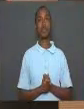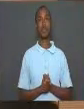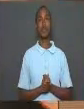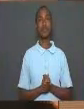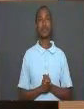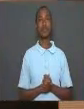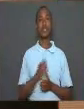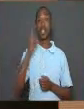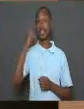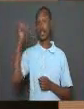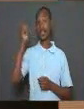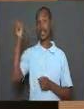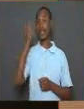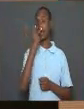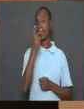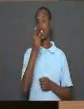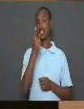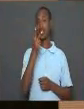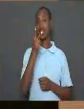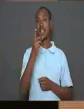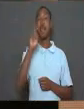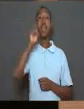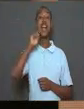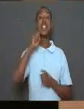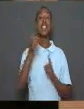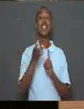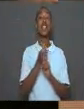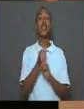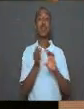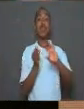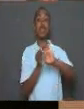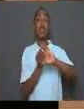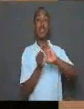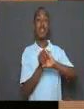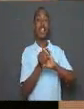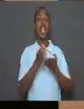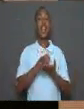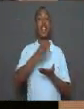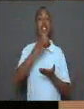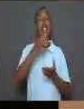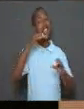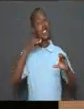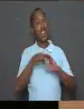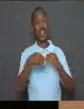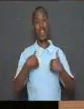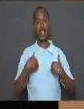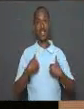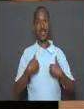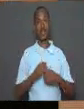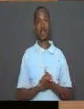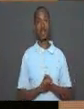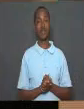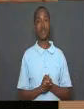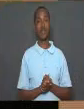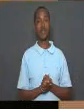The light stick is a plastic tube with a glass vial inside it.